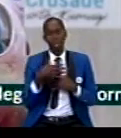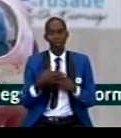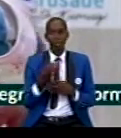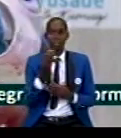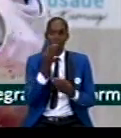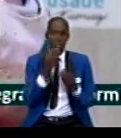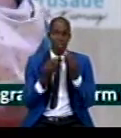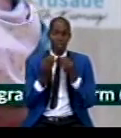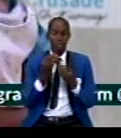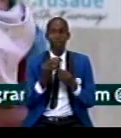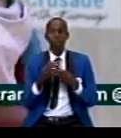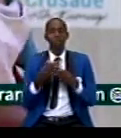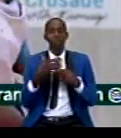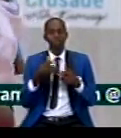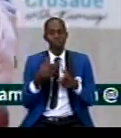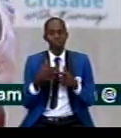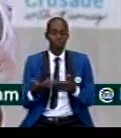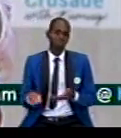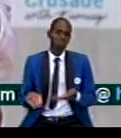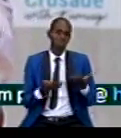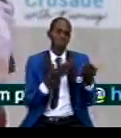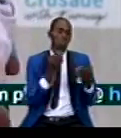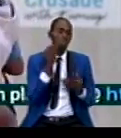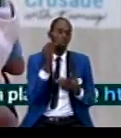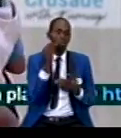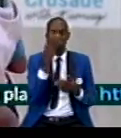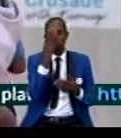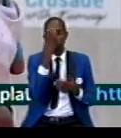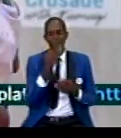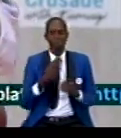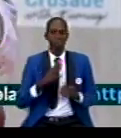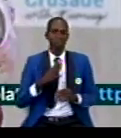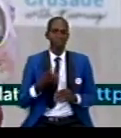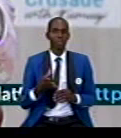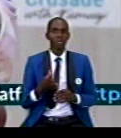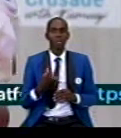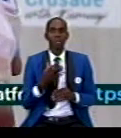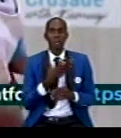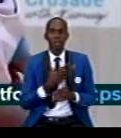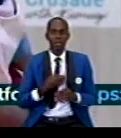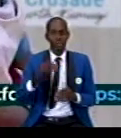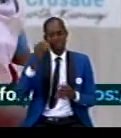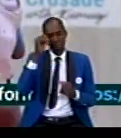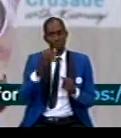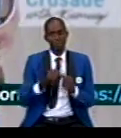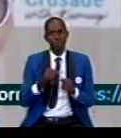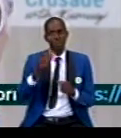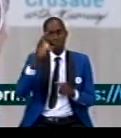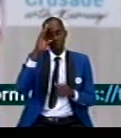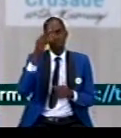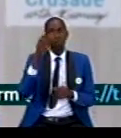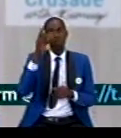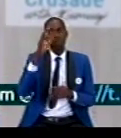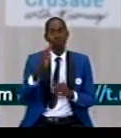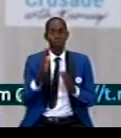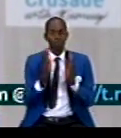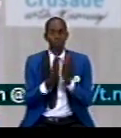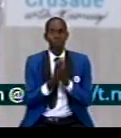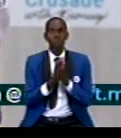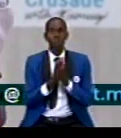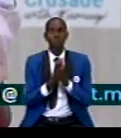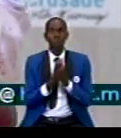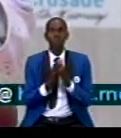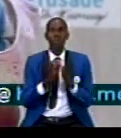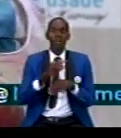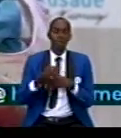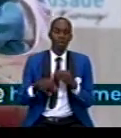fine. I could remember GS prayed concerning diarrhea and vomiting. So when we went home that